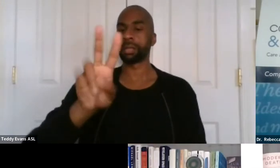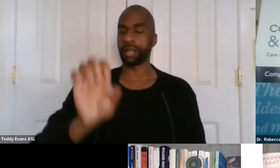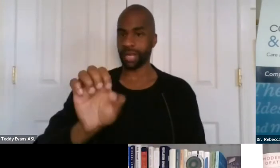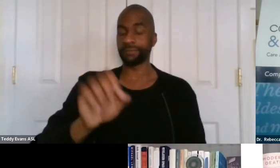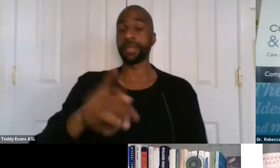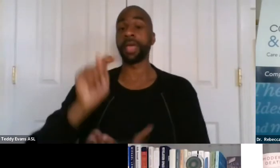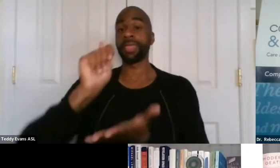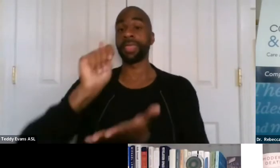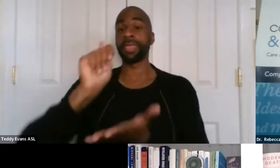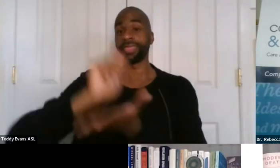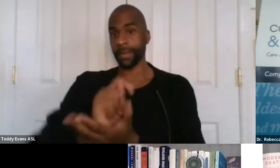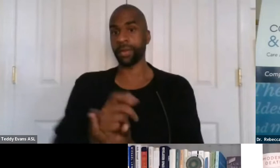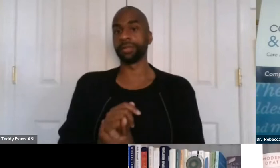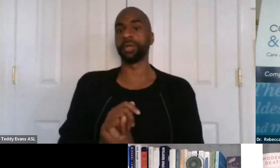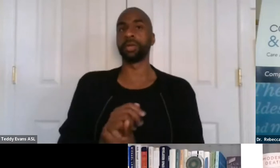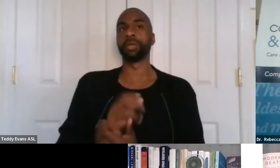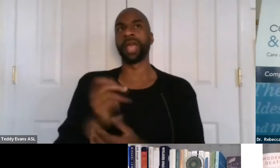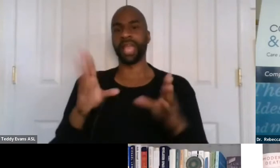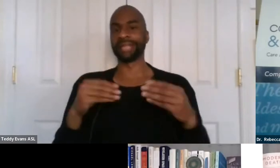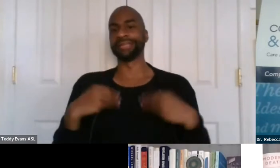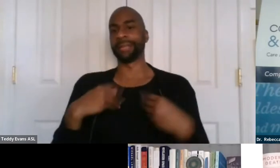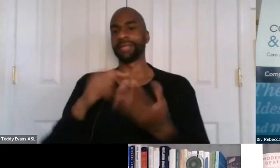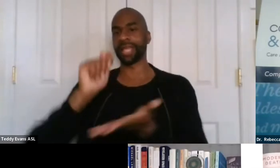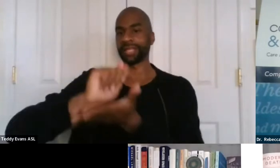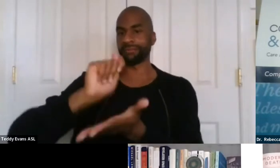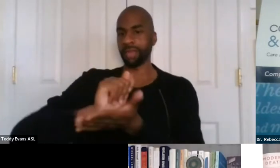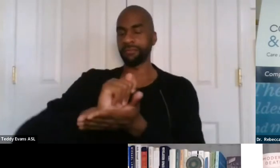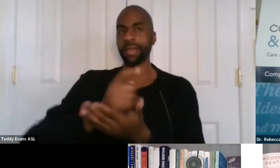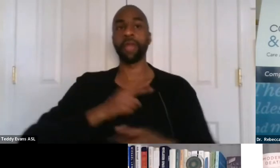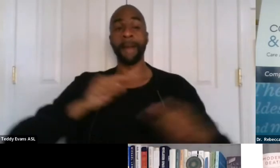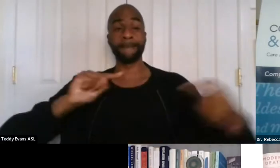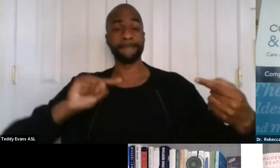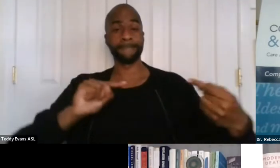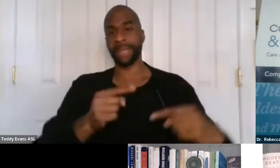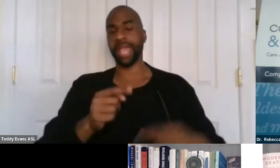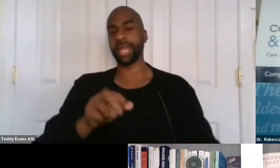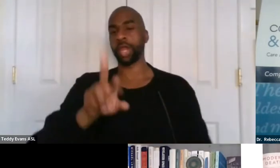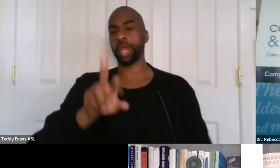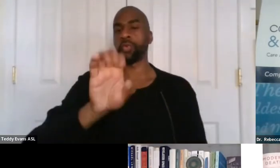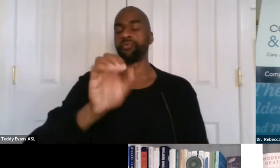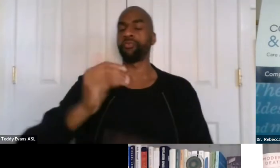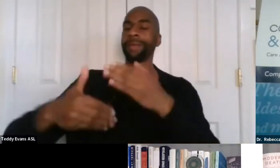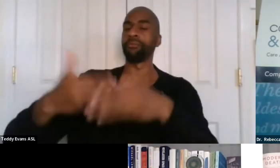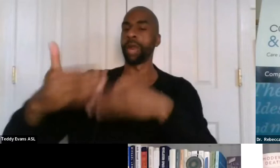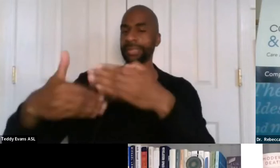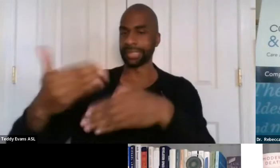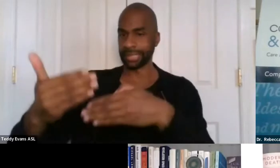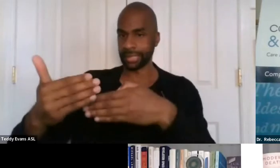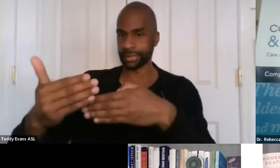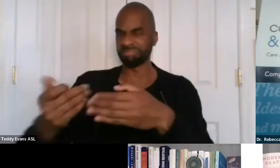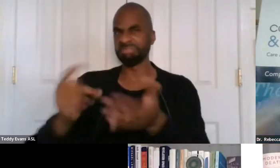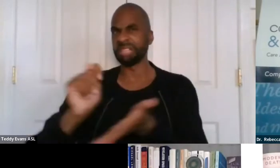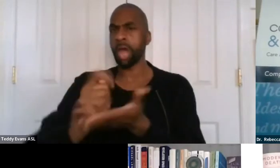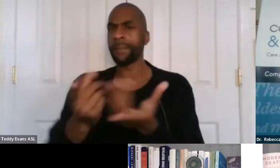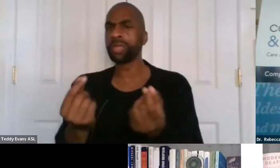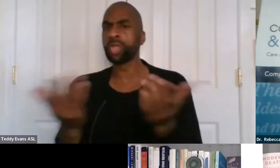or acceptance and commitment therapy or pain reprocessing therapy. Essentially what these therapies do is that they take